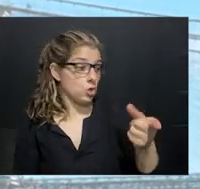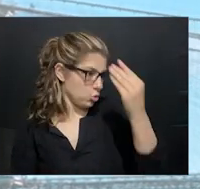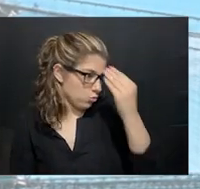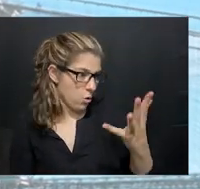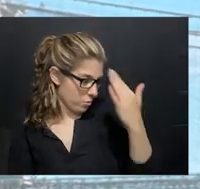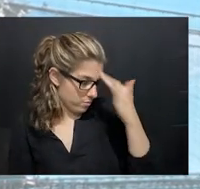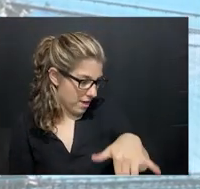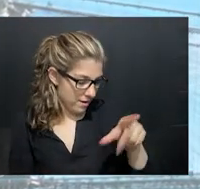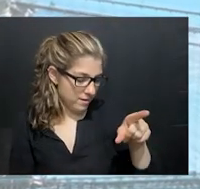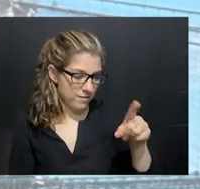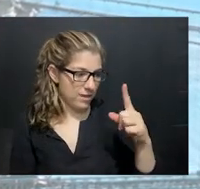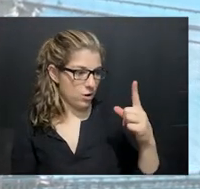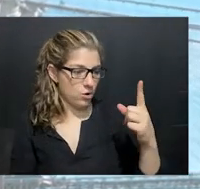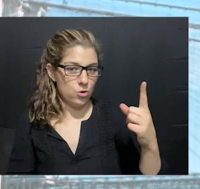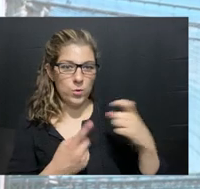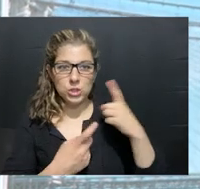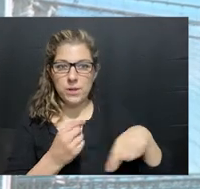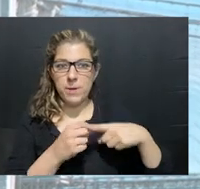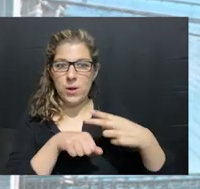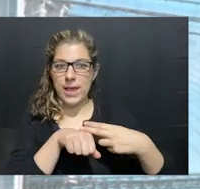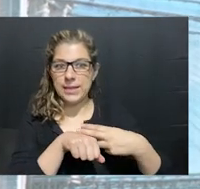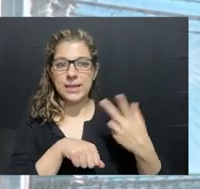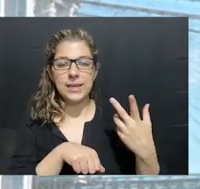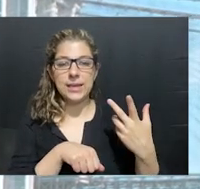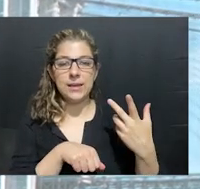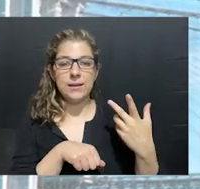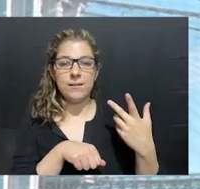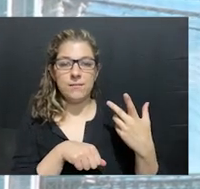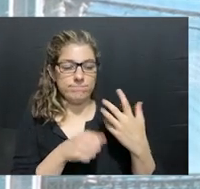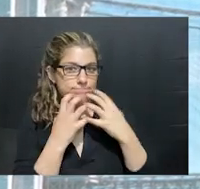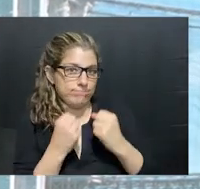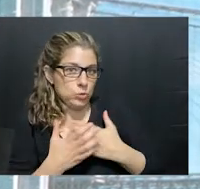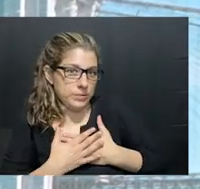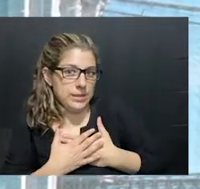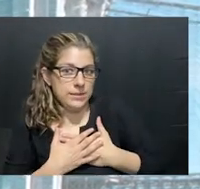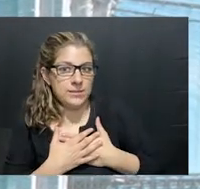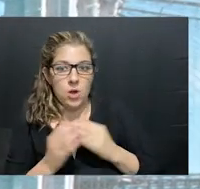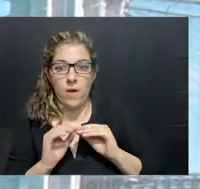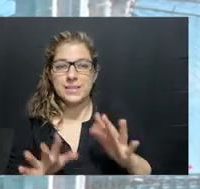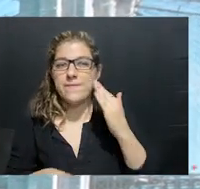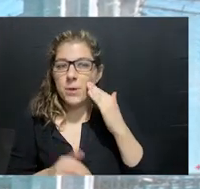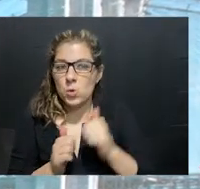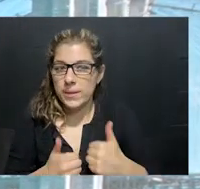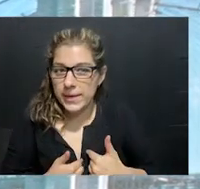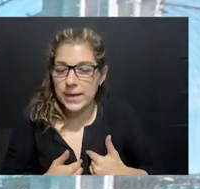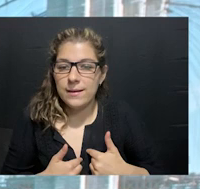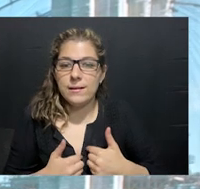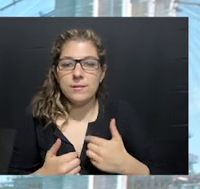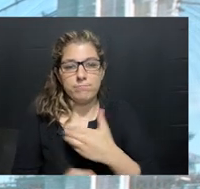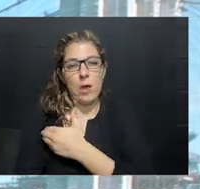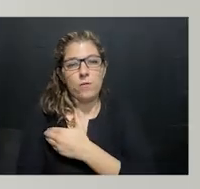that questions about Haiti are near and dear to me. It's obviously familial and